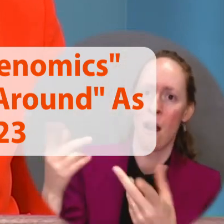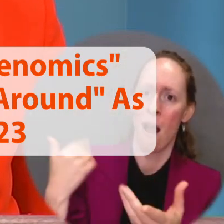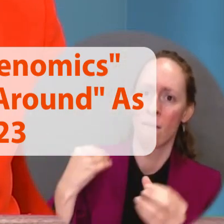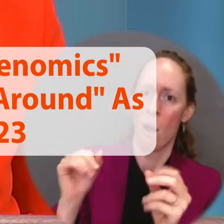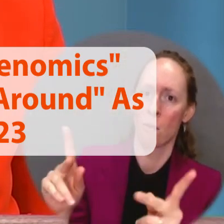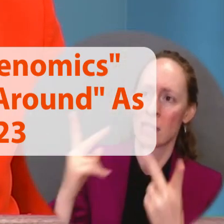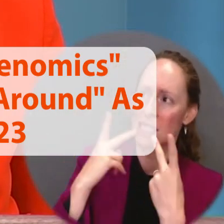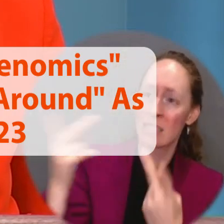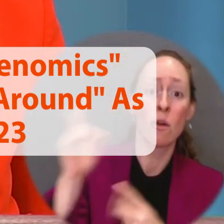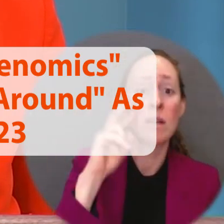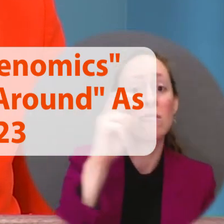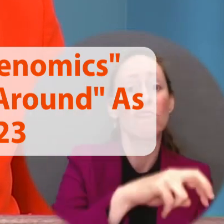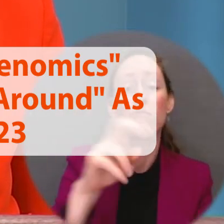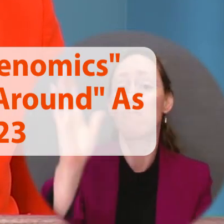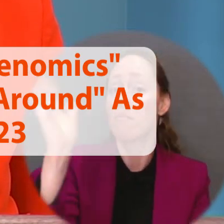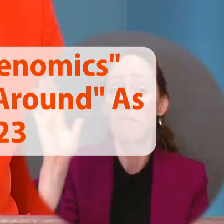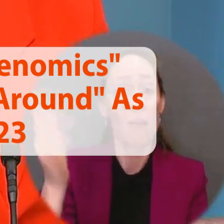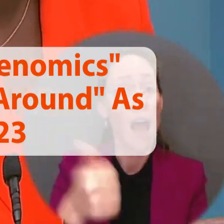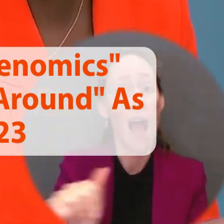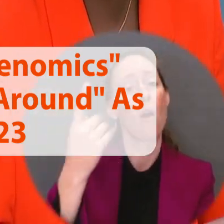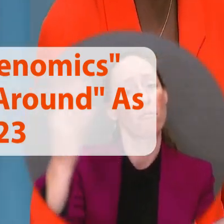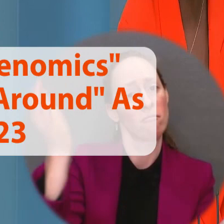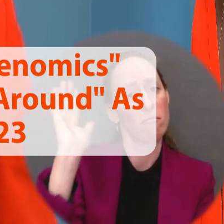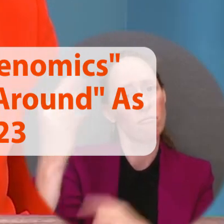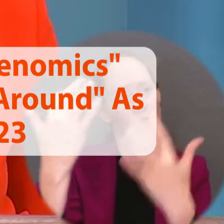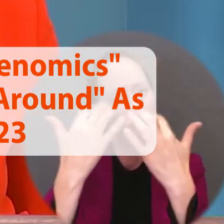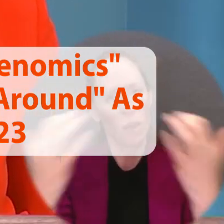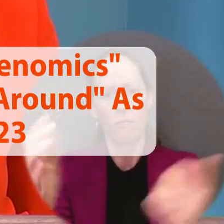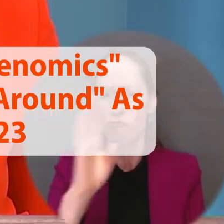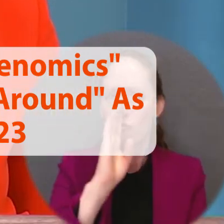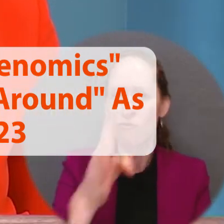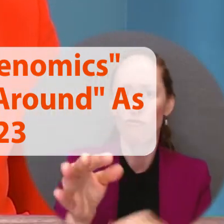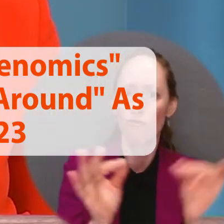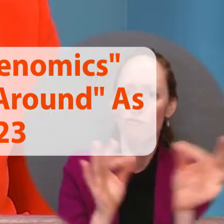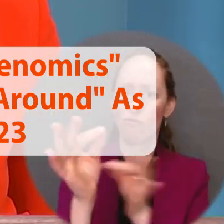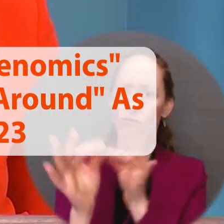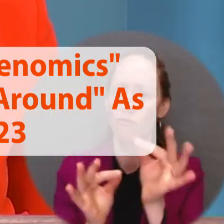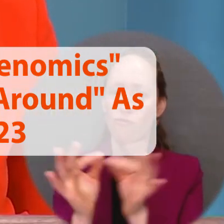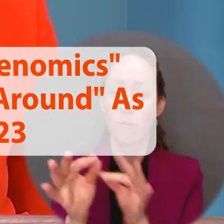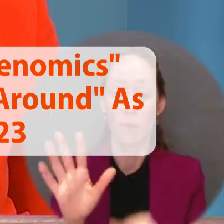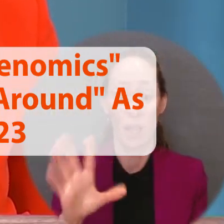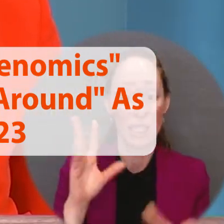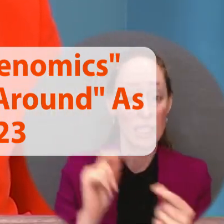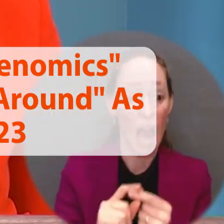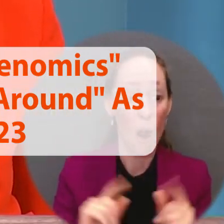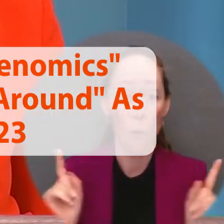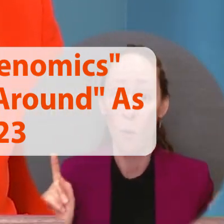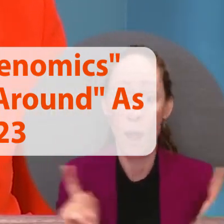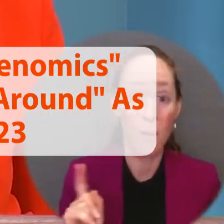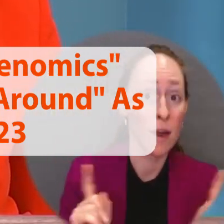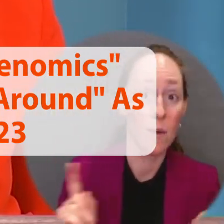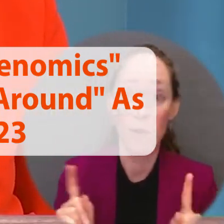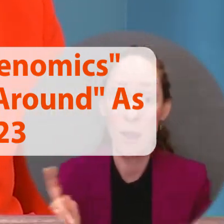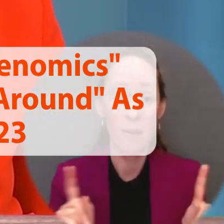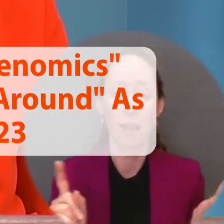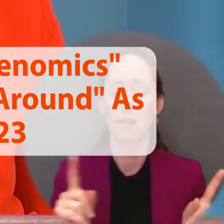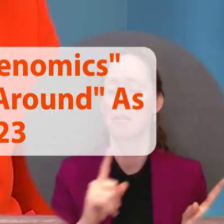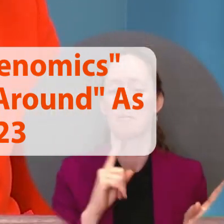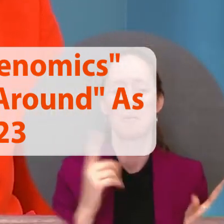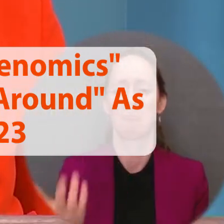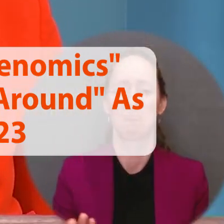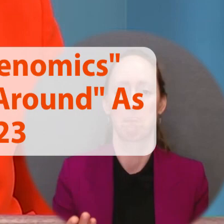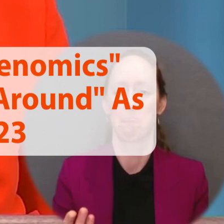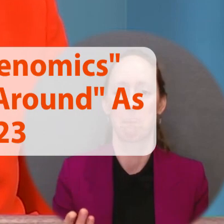Whether it's in Maryland, whether it's in a red state, in this case, location doesn't matter. He wants to give a